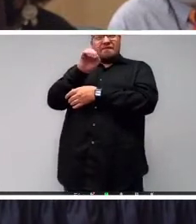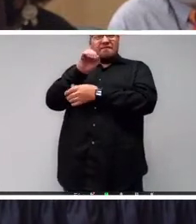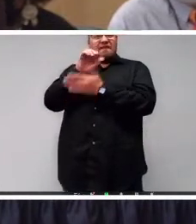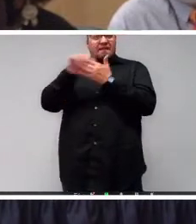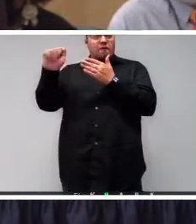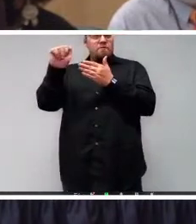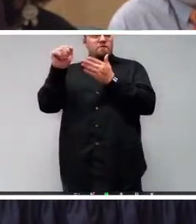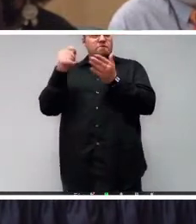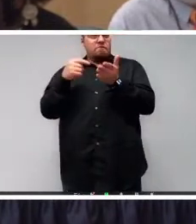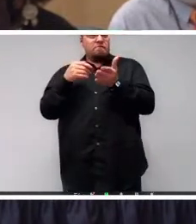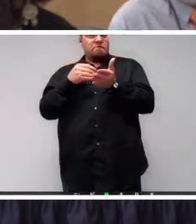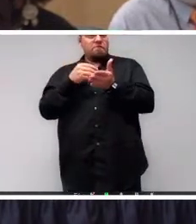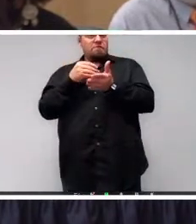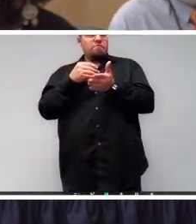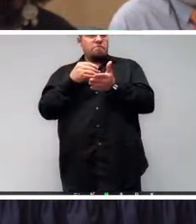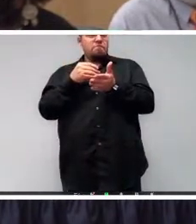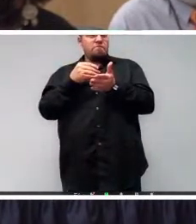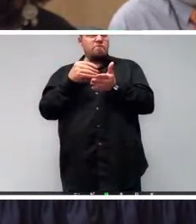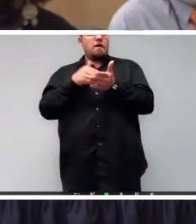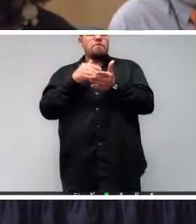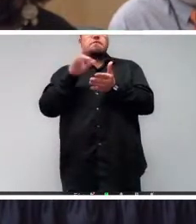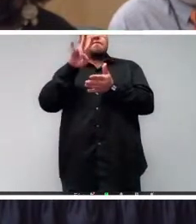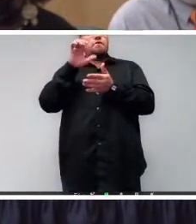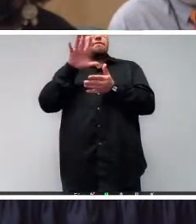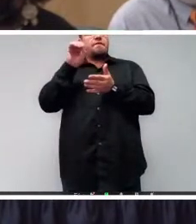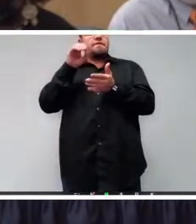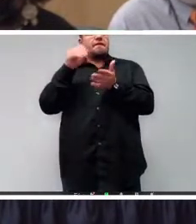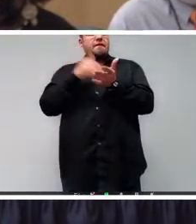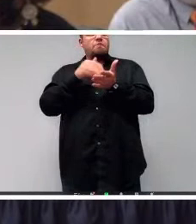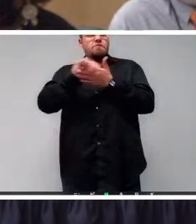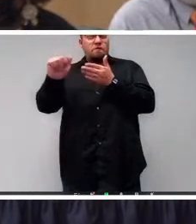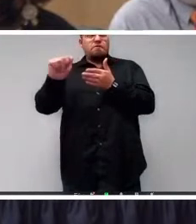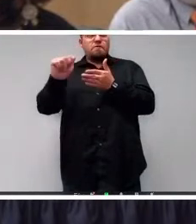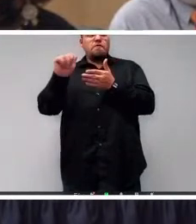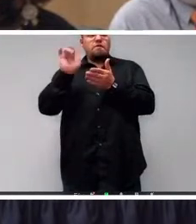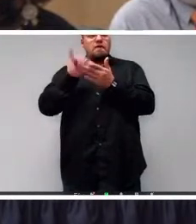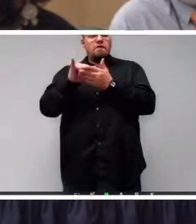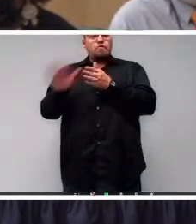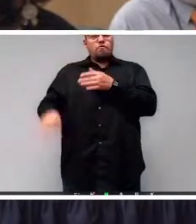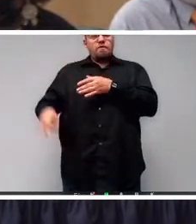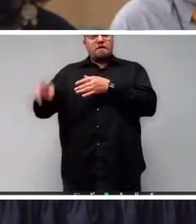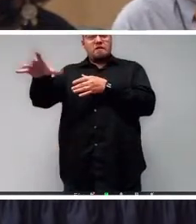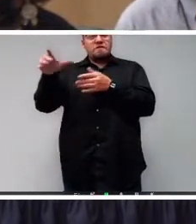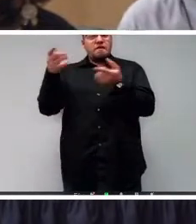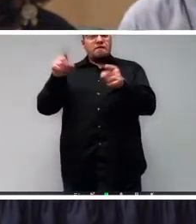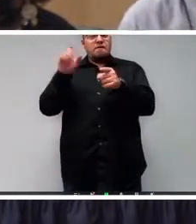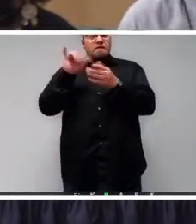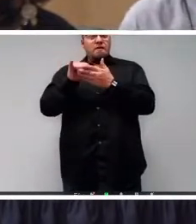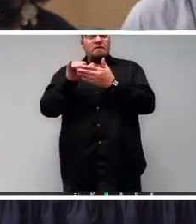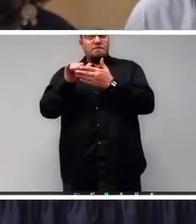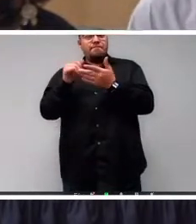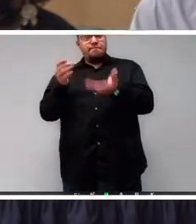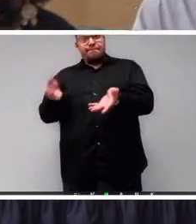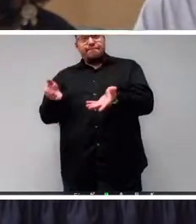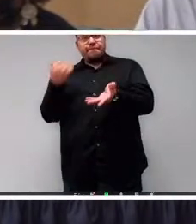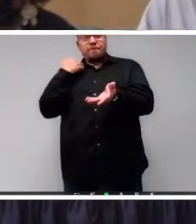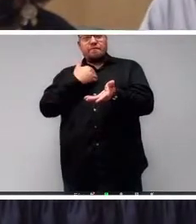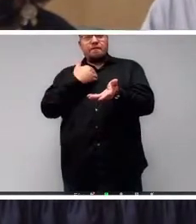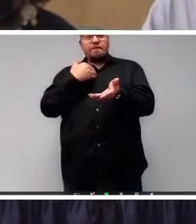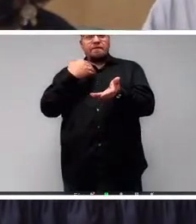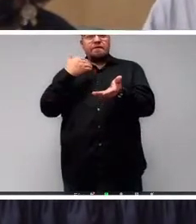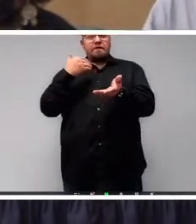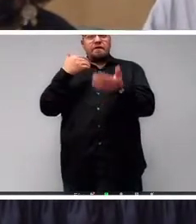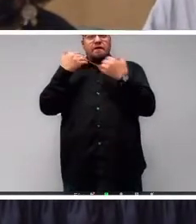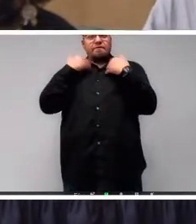$750,000, right? And so part of the donation, when that happens, we, in our lease, we have an agreement to pay off